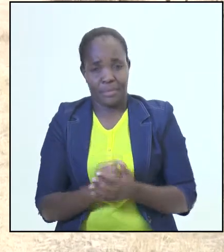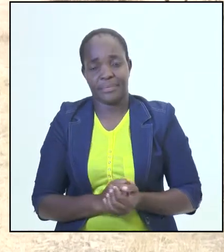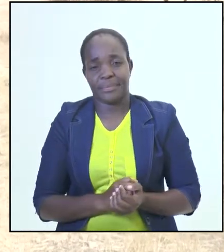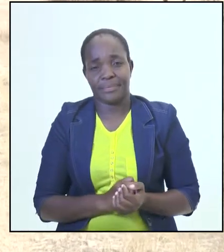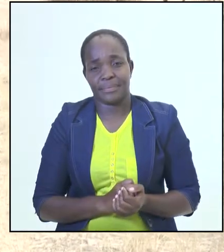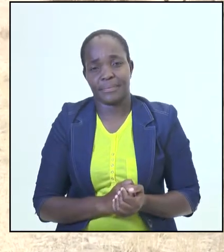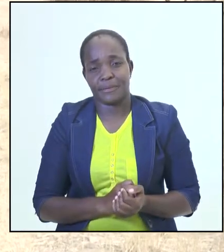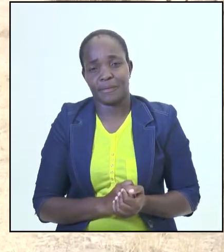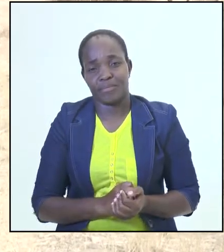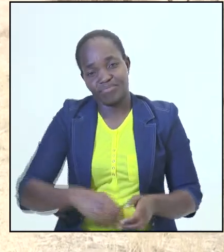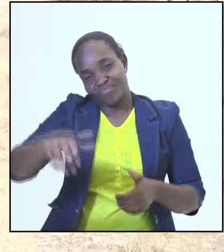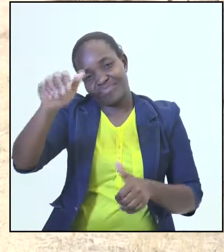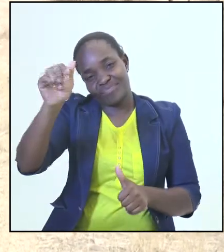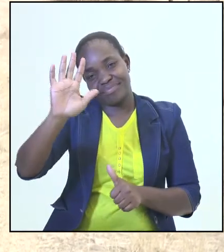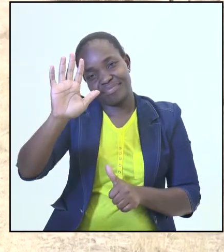Yeah.